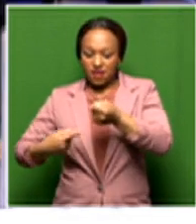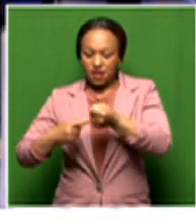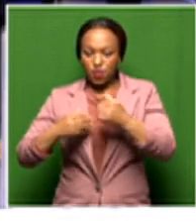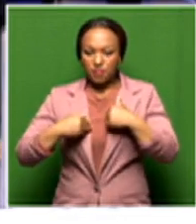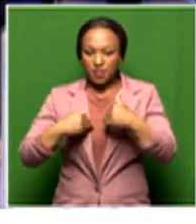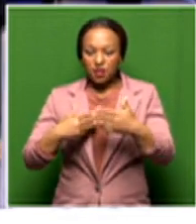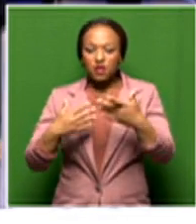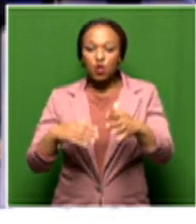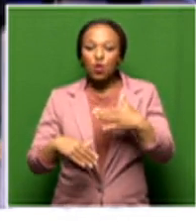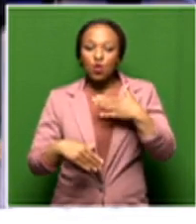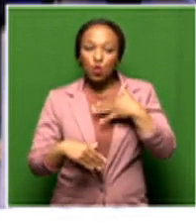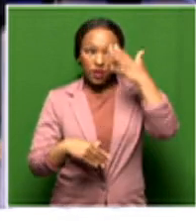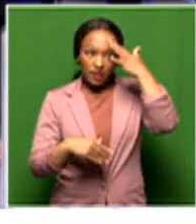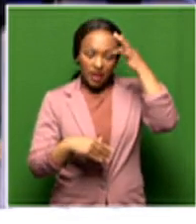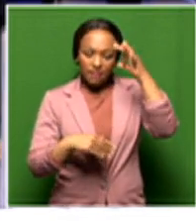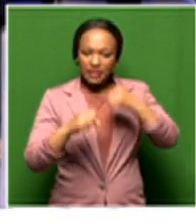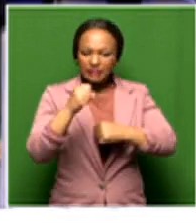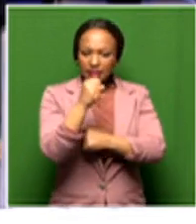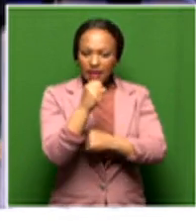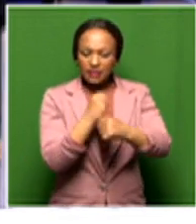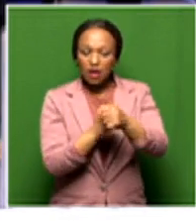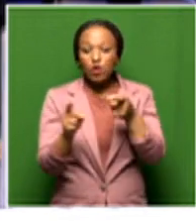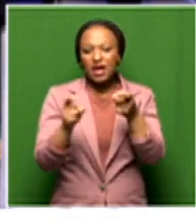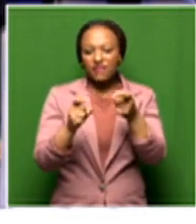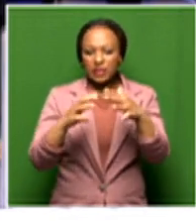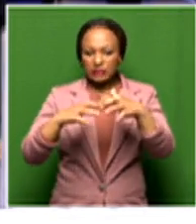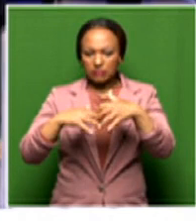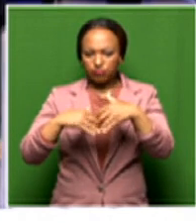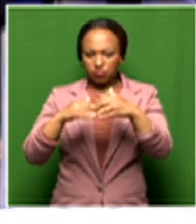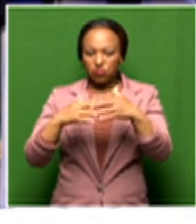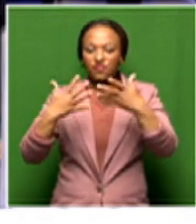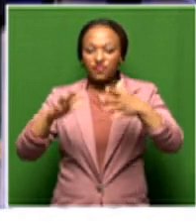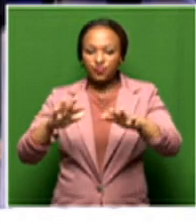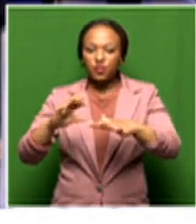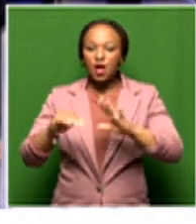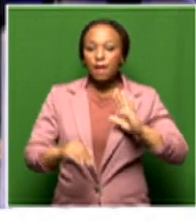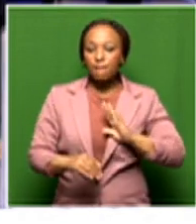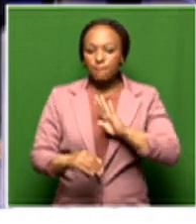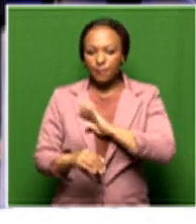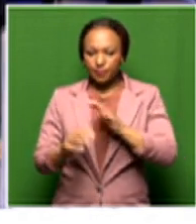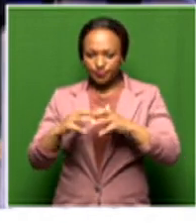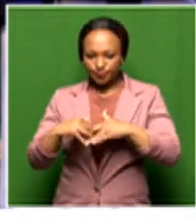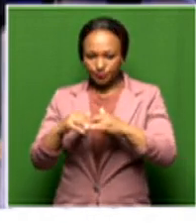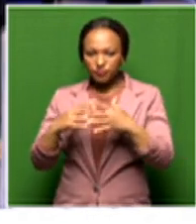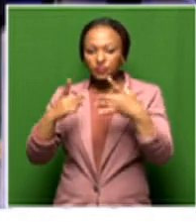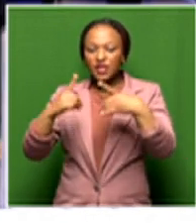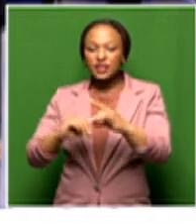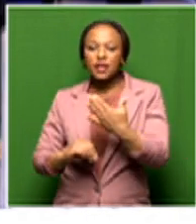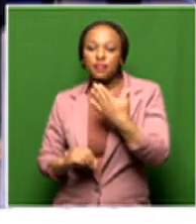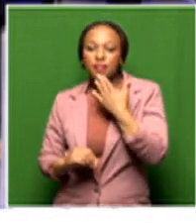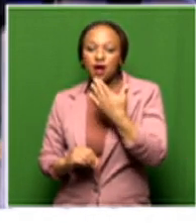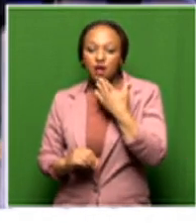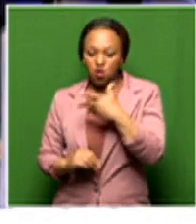a governance structure that was put in place. There is a board that is chaired by